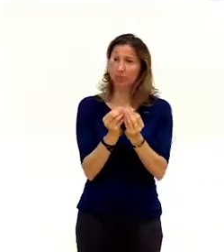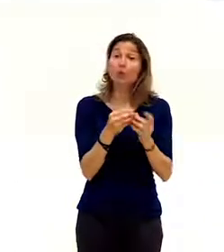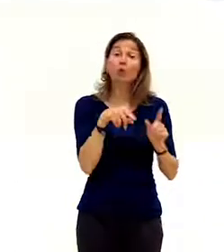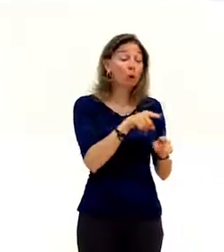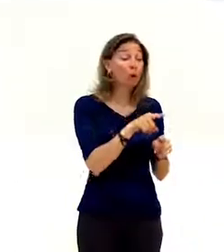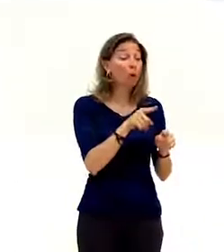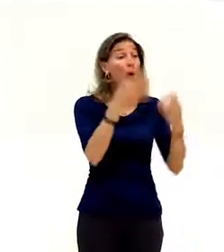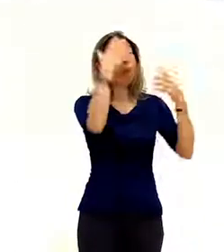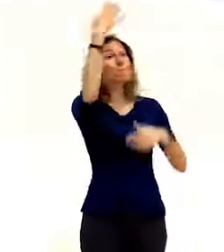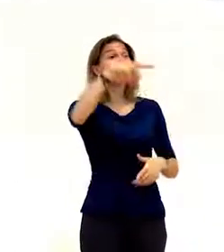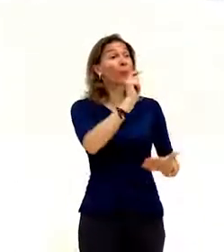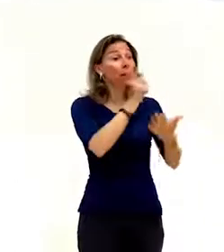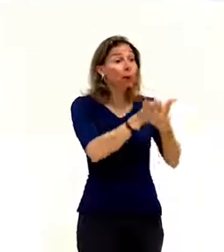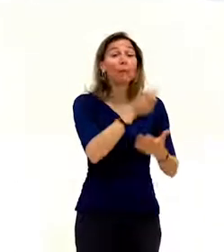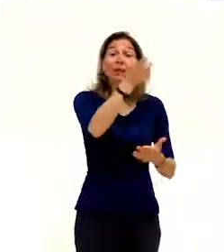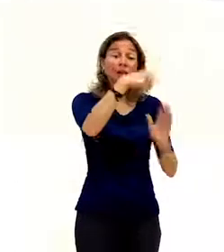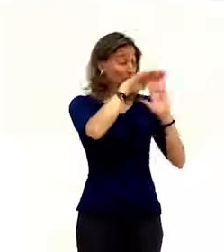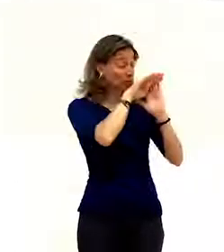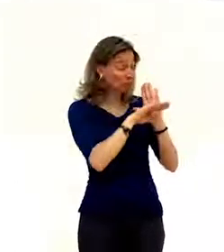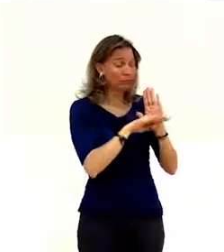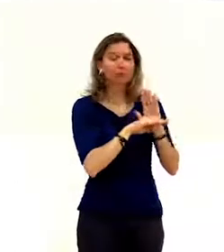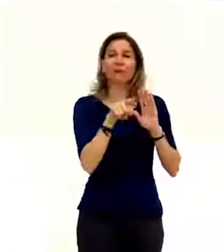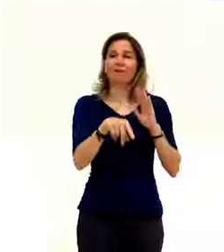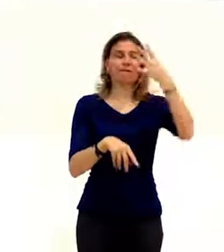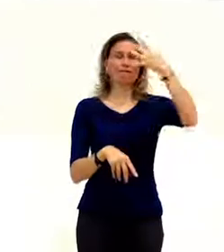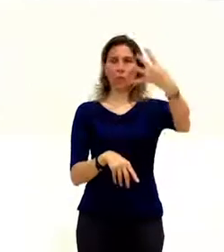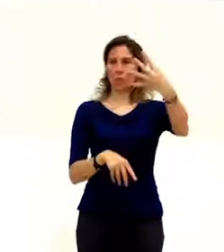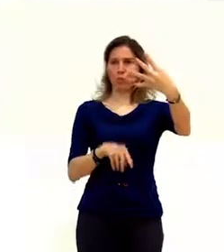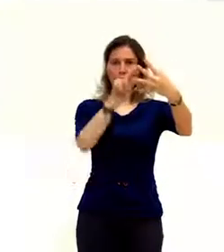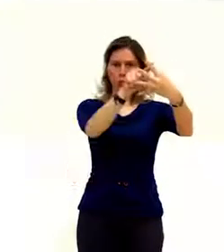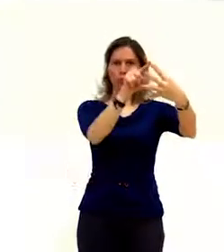procurement focus on four major